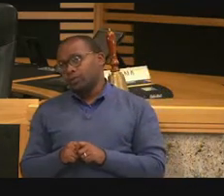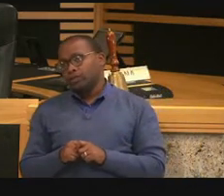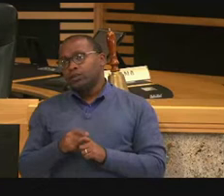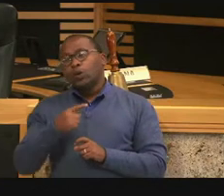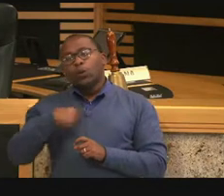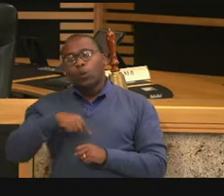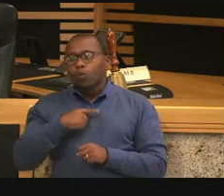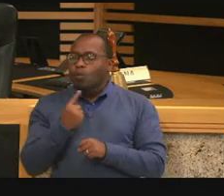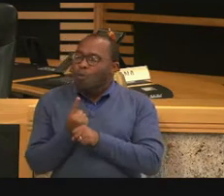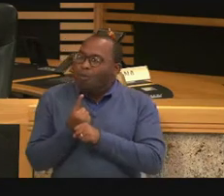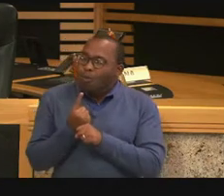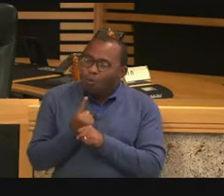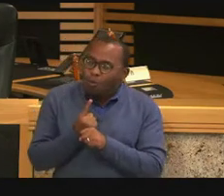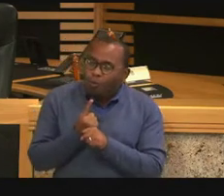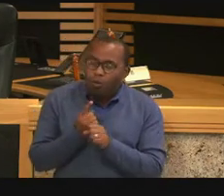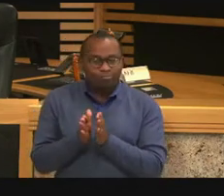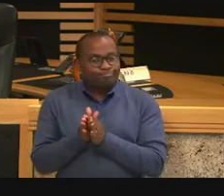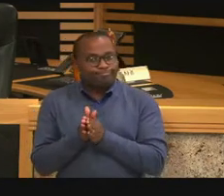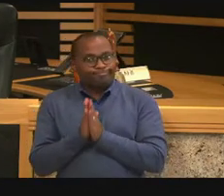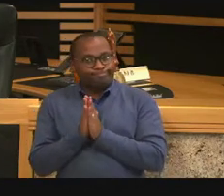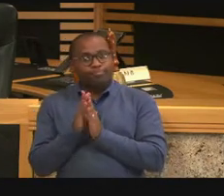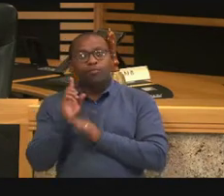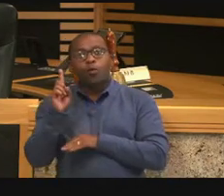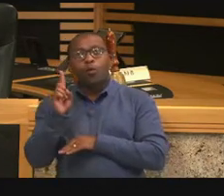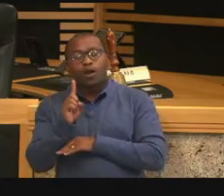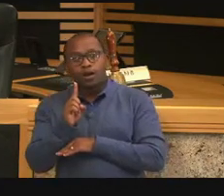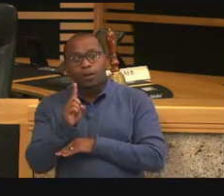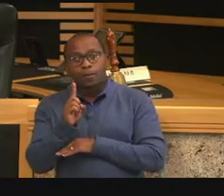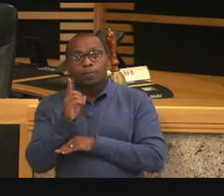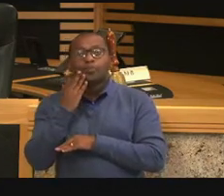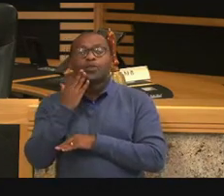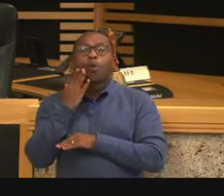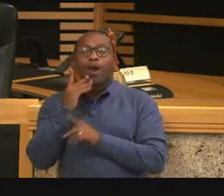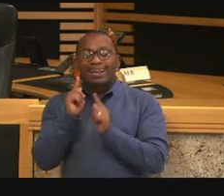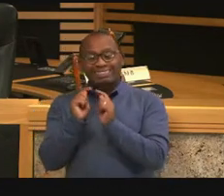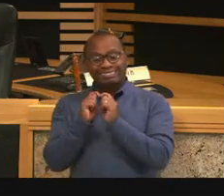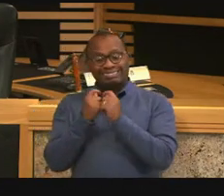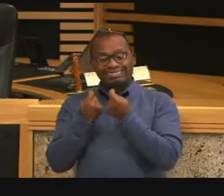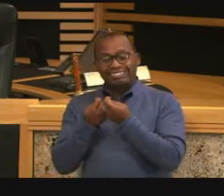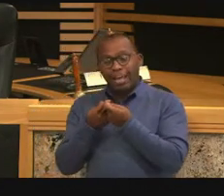make, that when these teams are accompanied